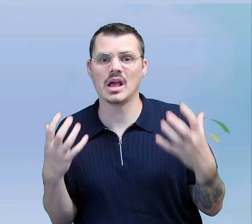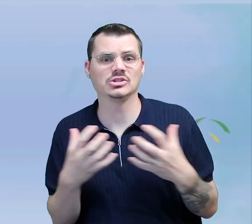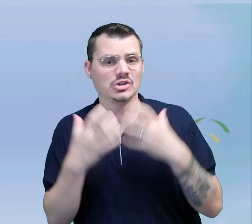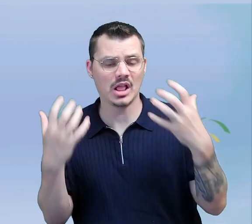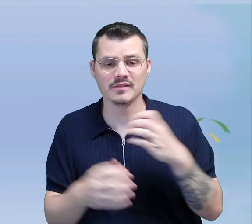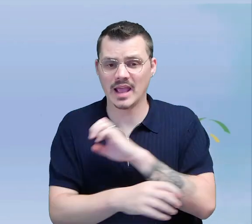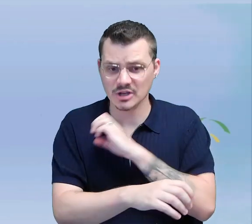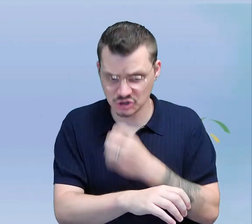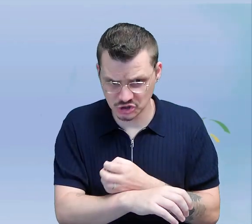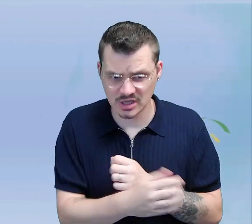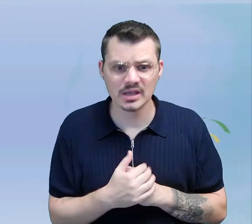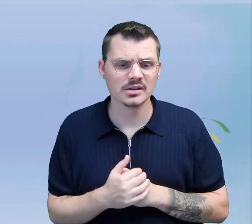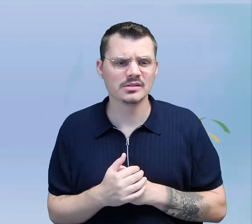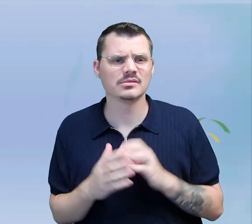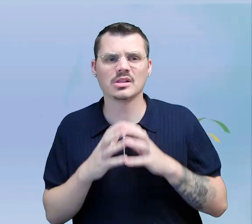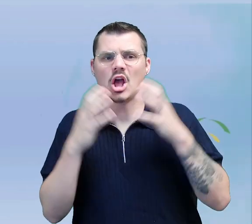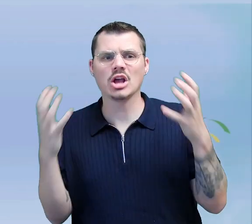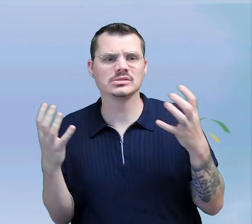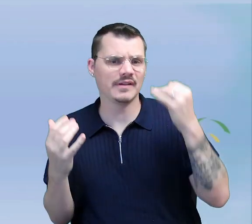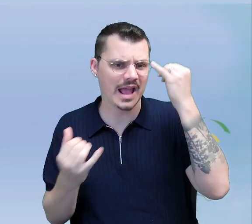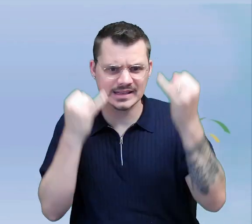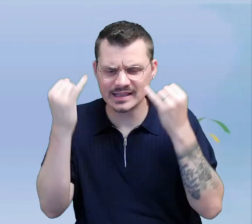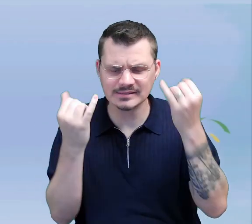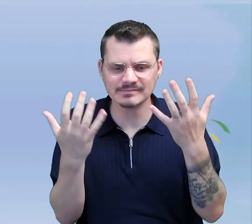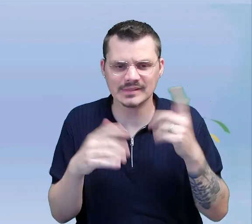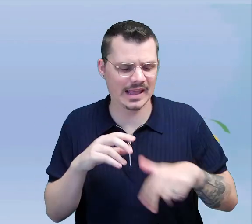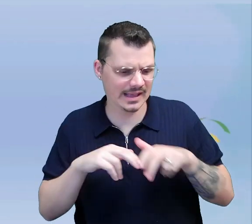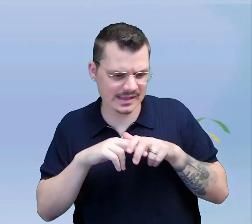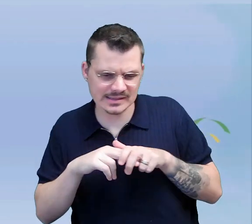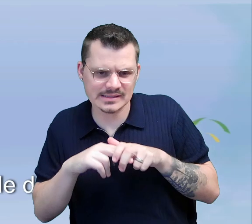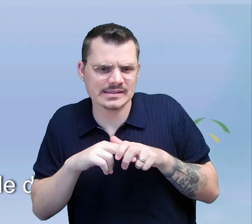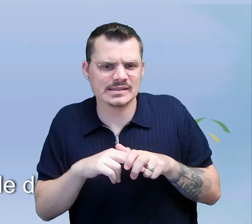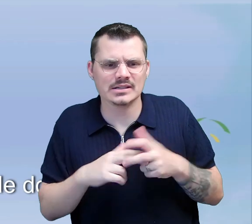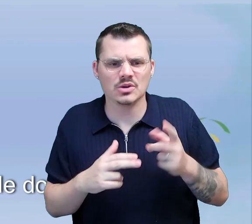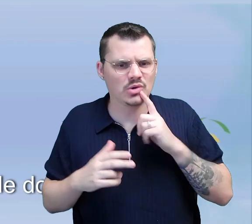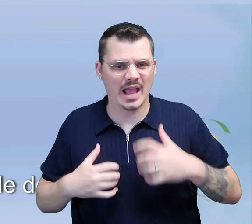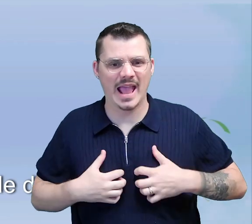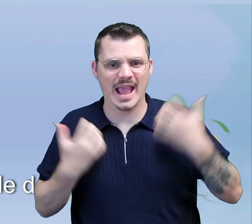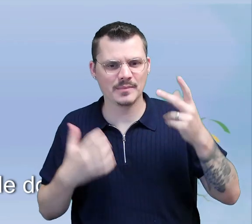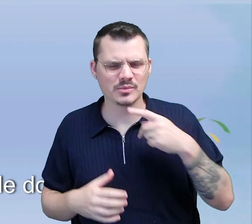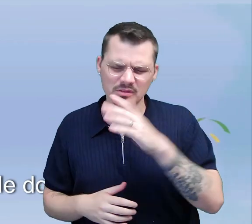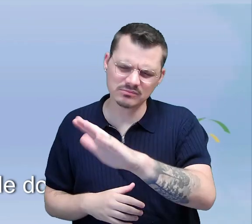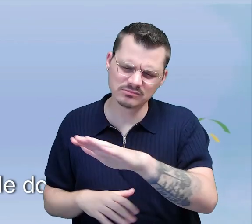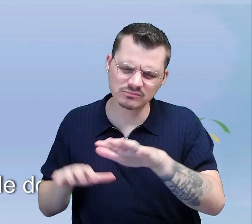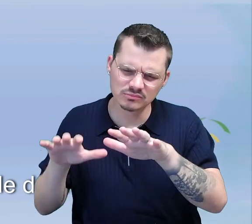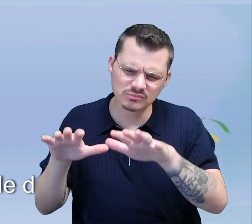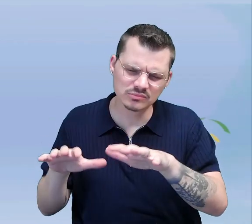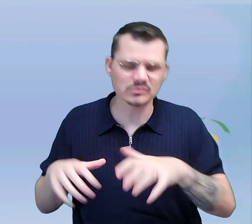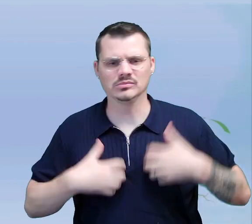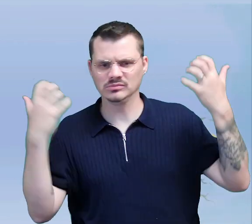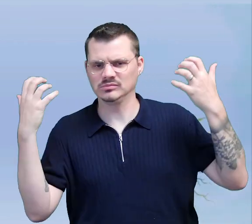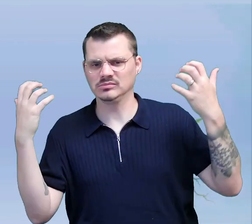lots and lots of energy, lots of ideas. He can't sit still. Gets real angry when people say, just settle